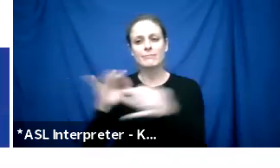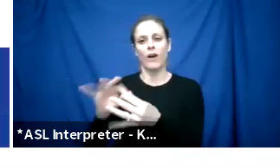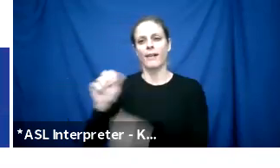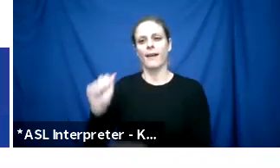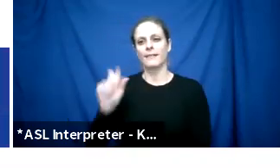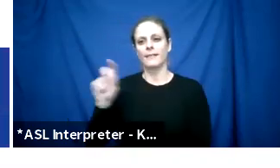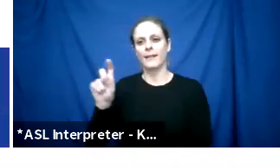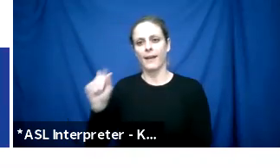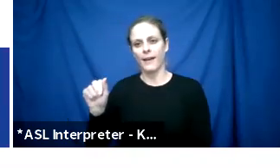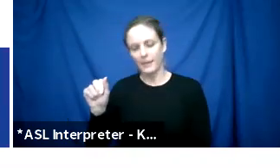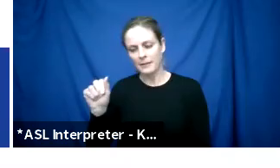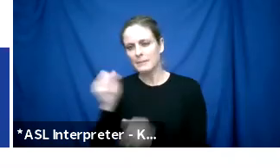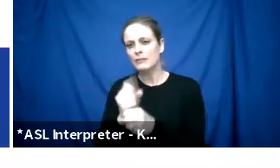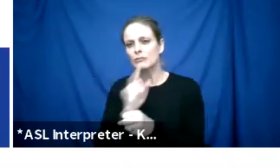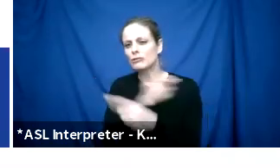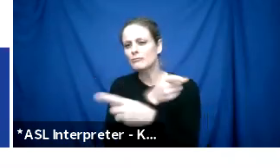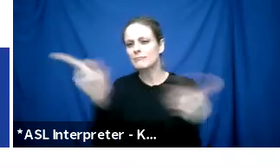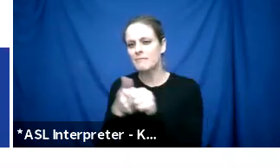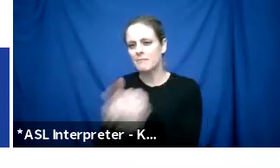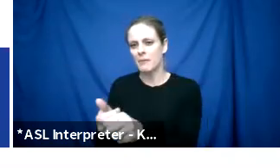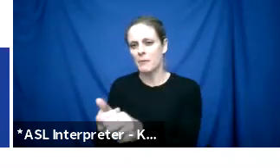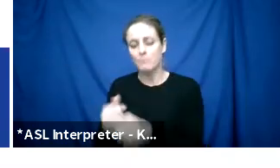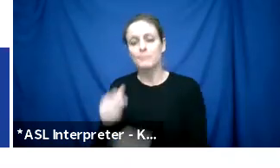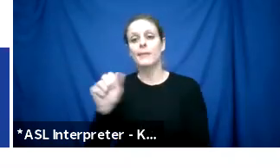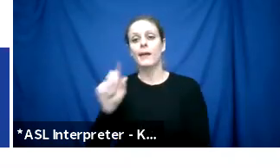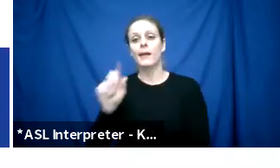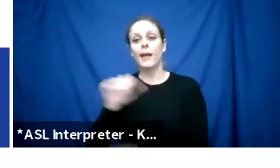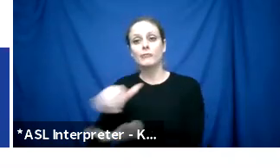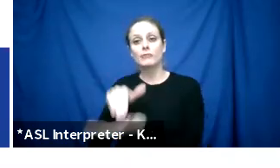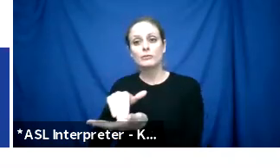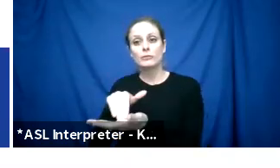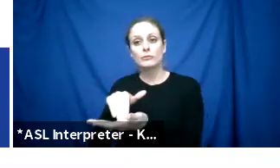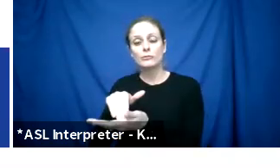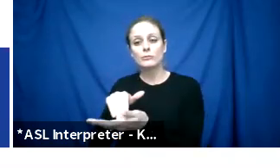Act. You can reach your regional ADA center by dialing